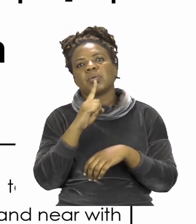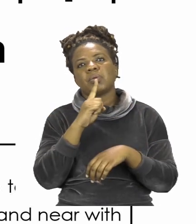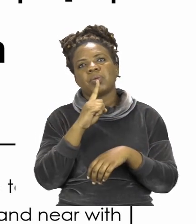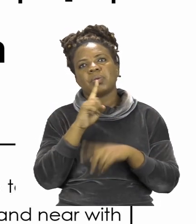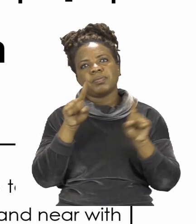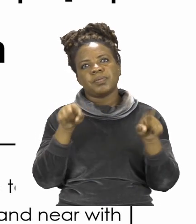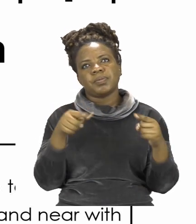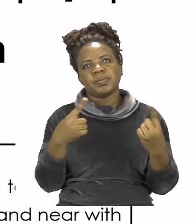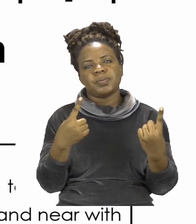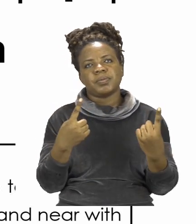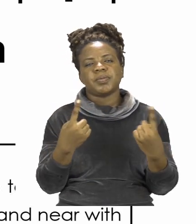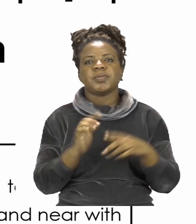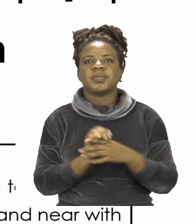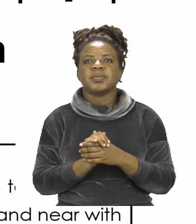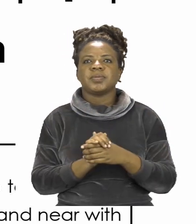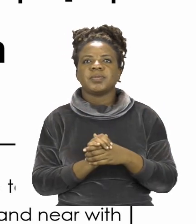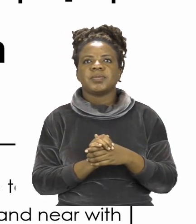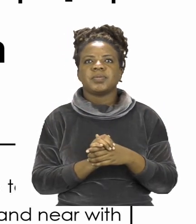hot things.